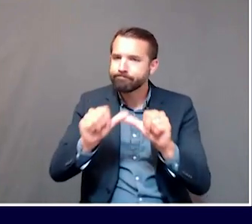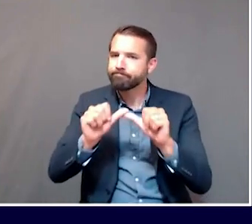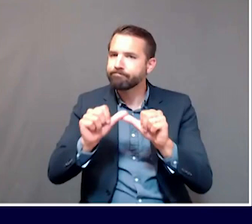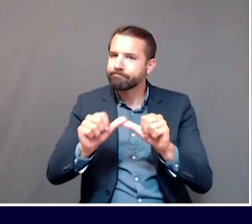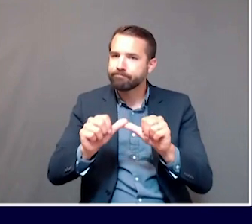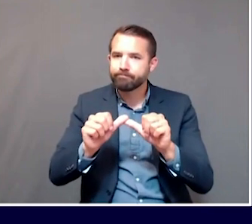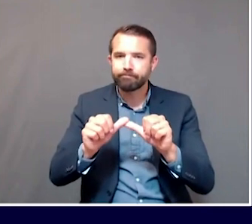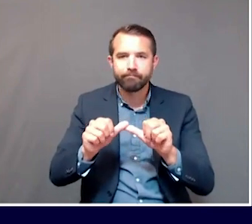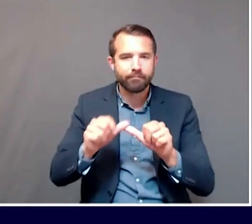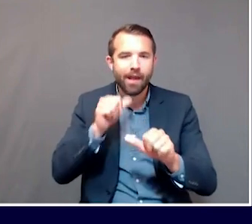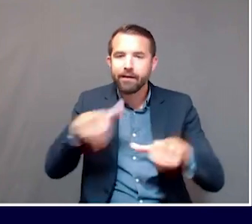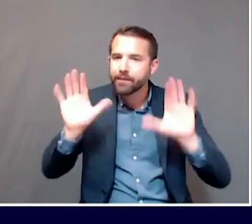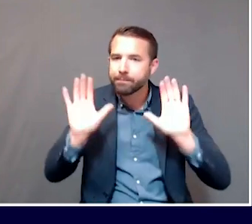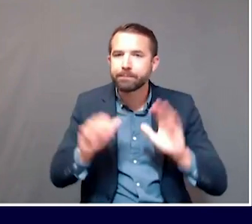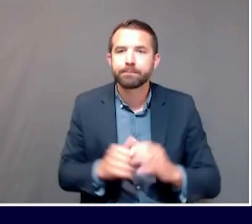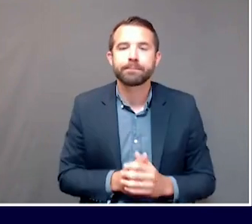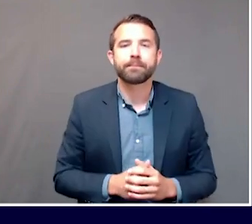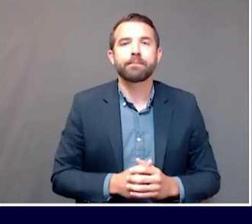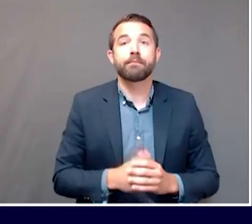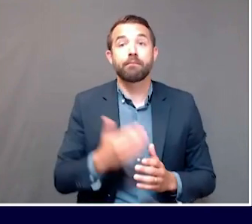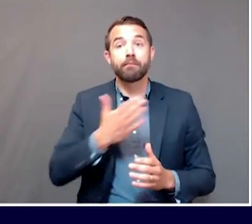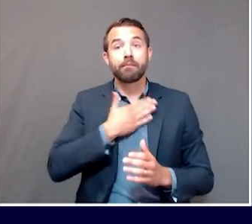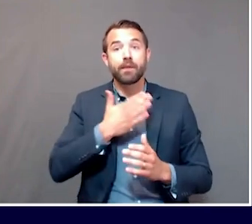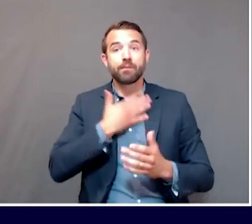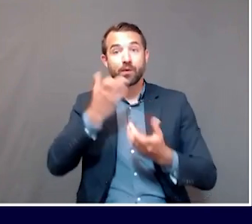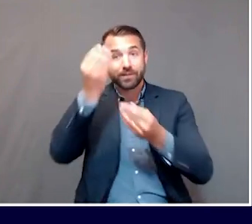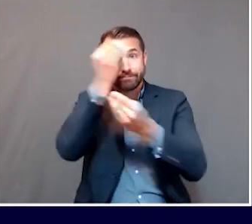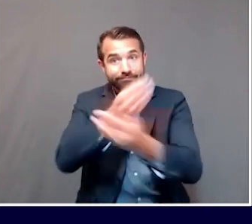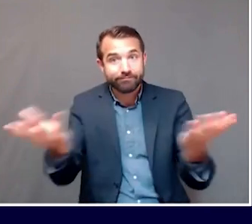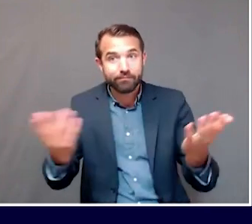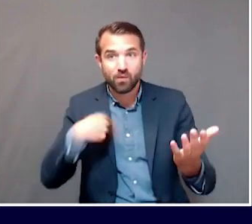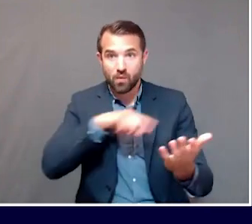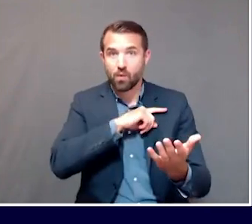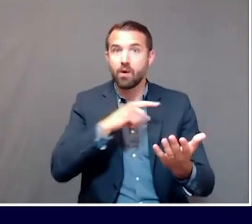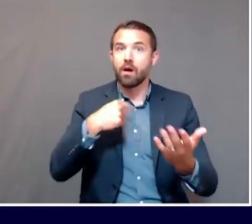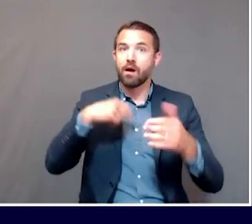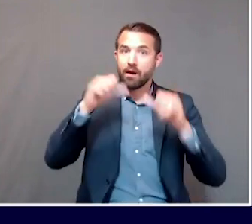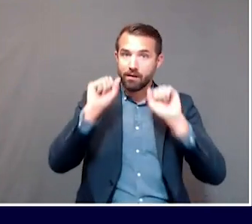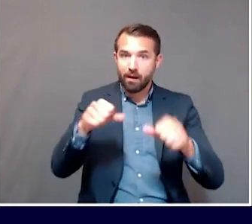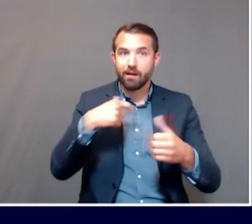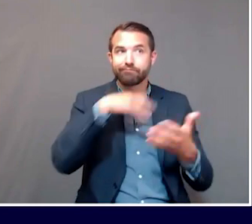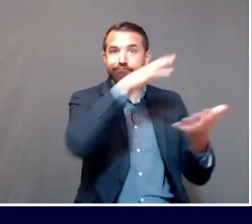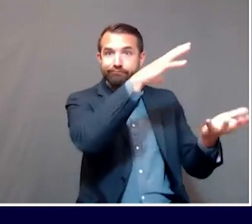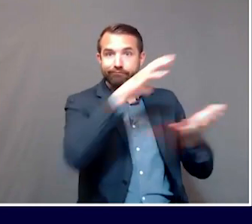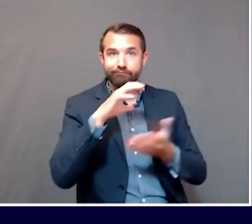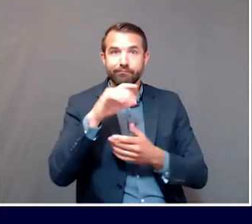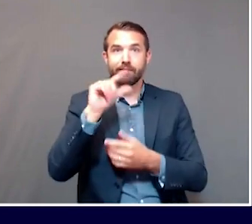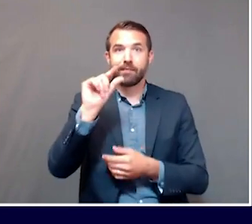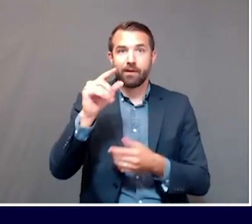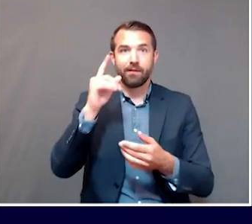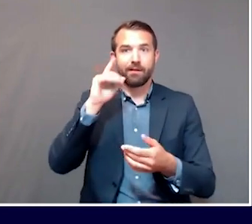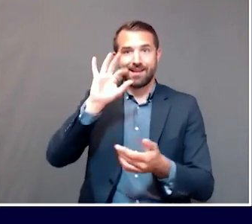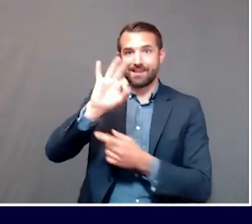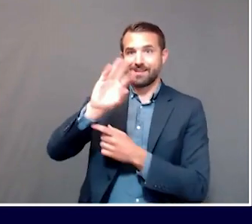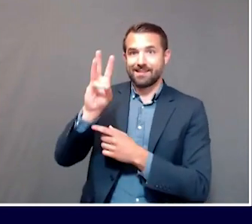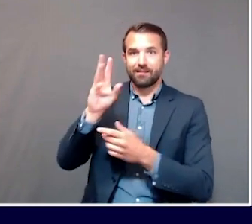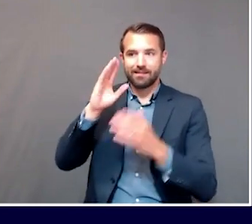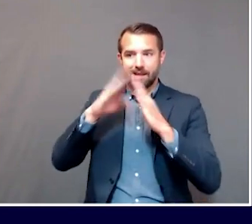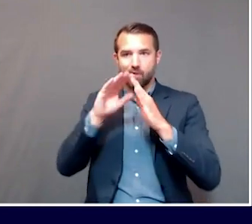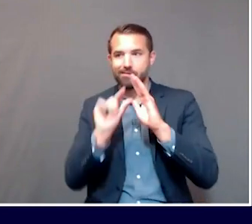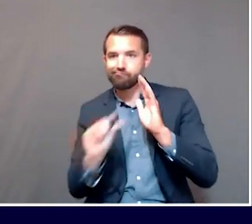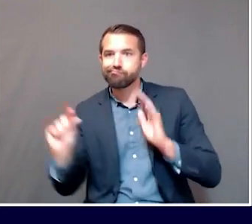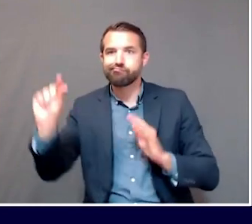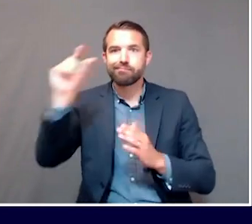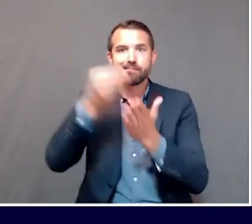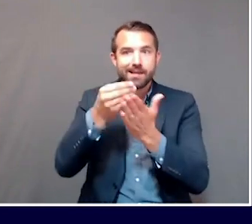delighted to report this news and to bring into the fold the towns and cities across Maine who are so excited, enthusiastic